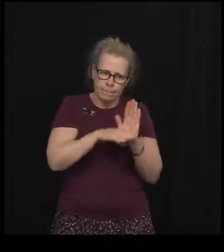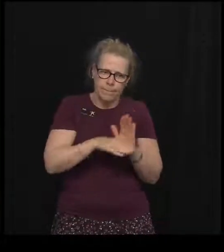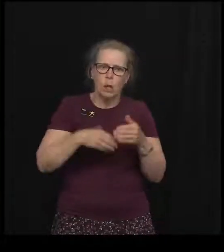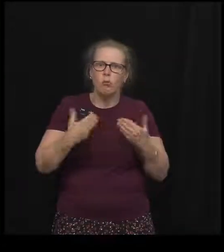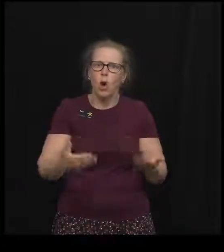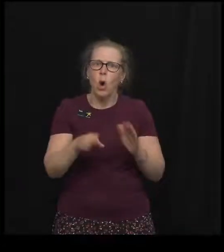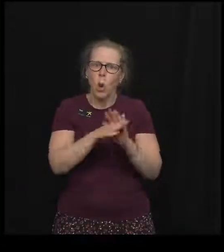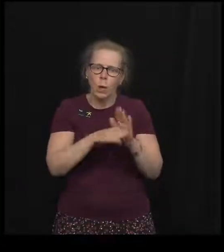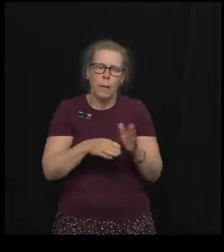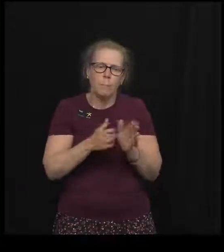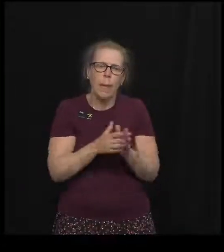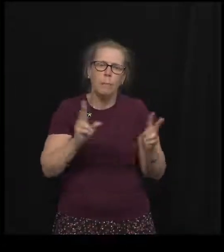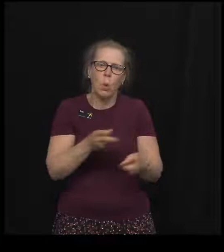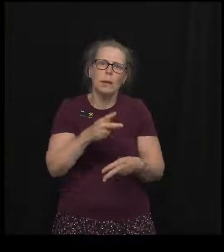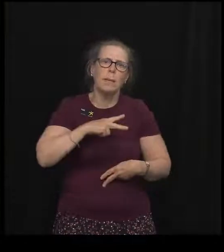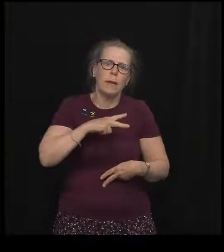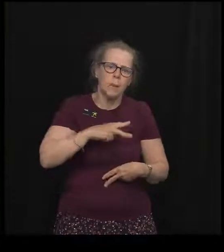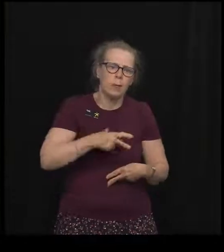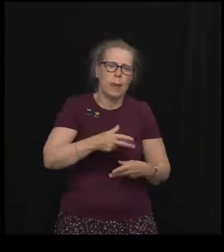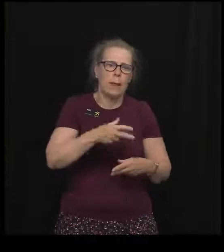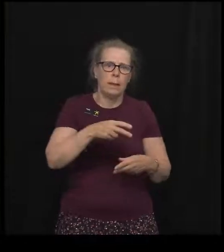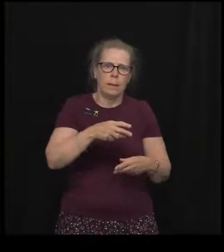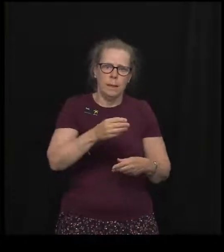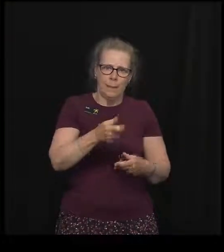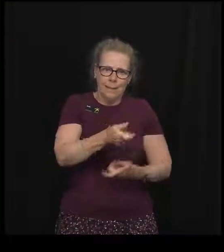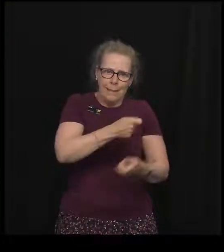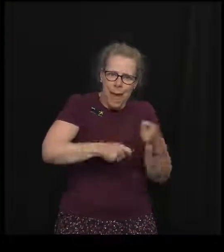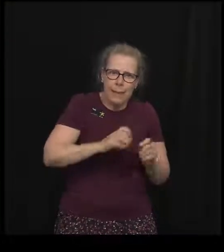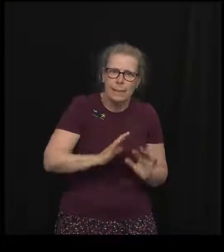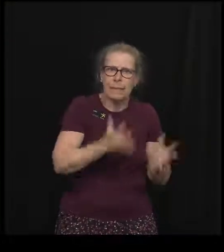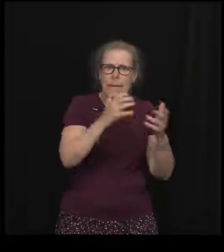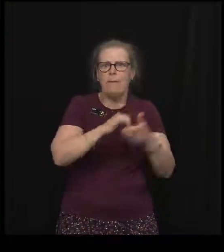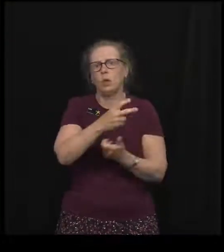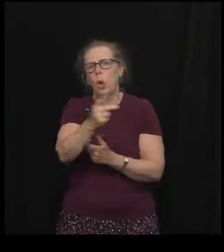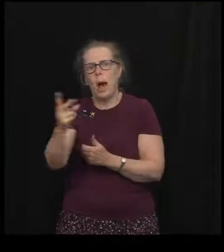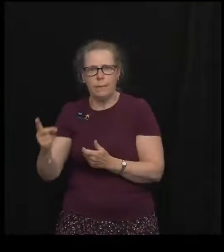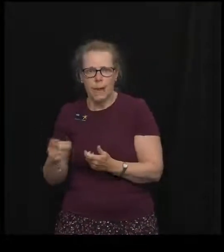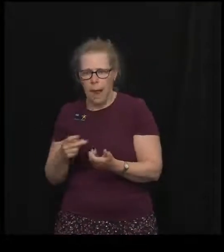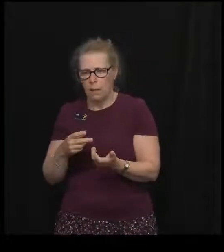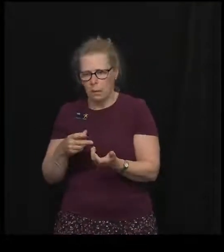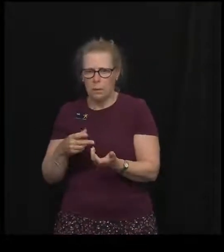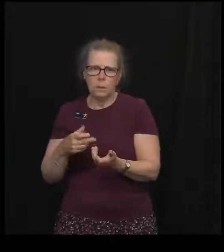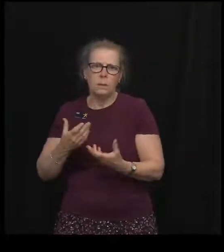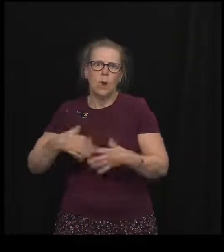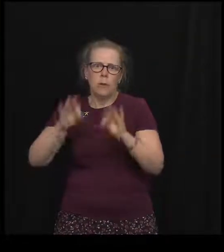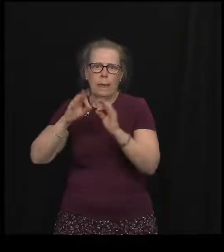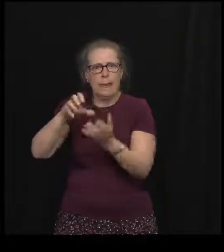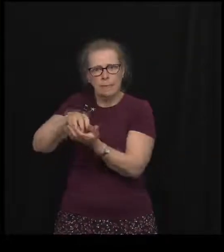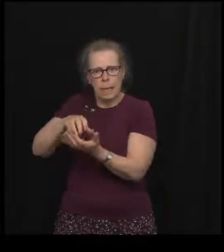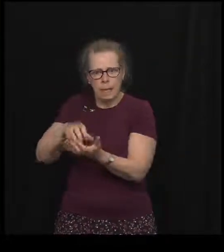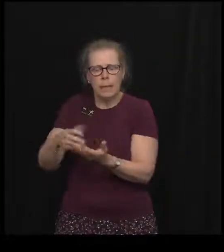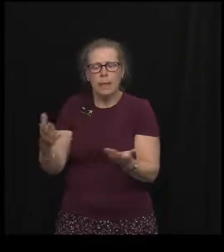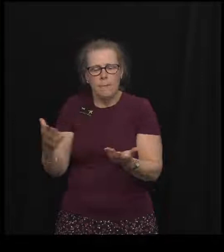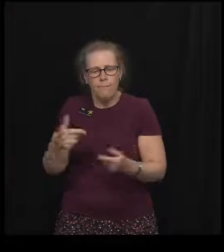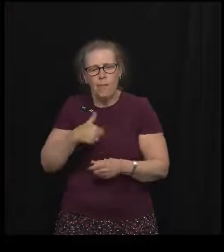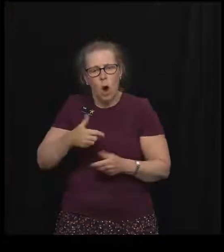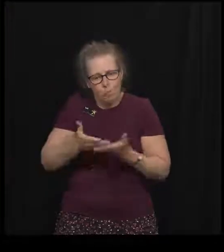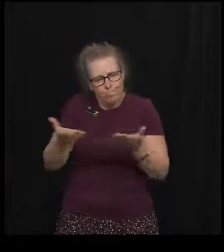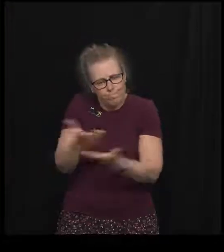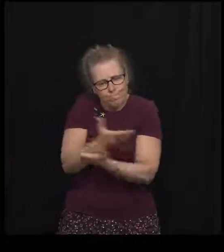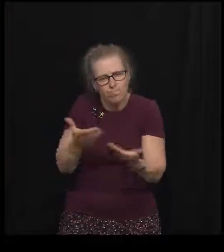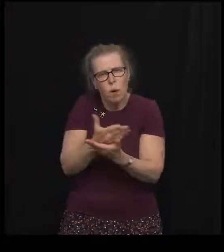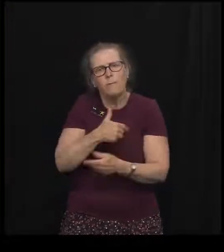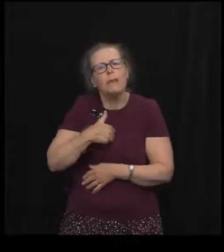now. There is convergence among many key actors in the private sector and the public sector on what we have to do. I